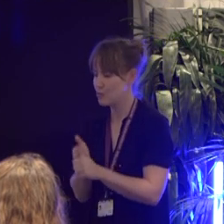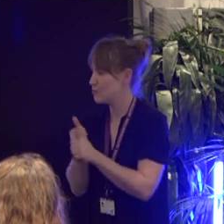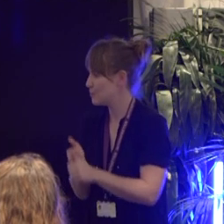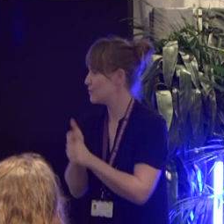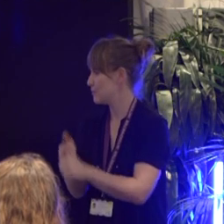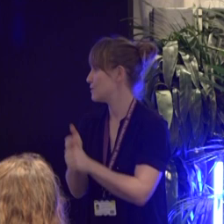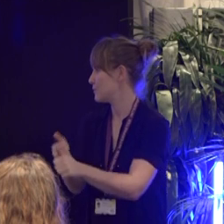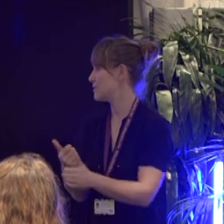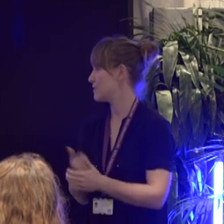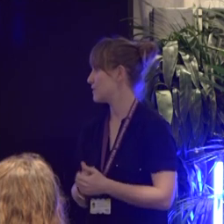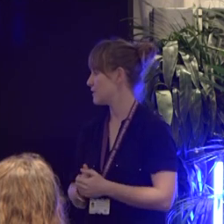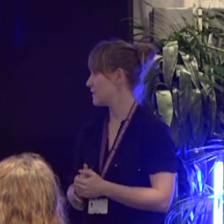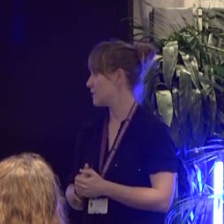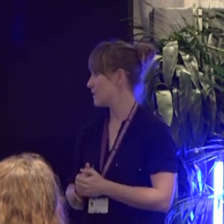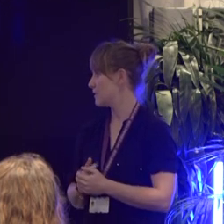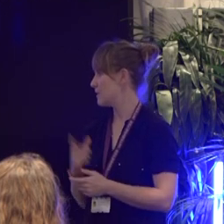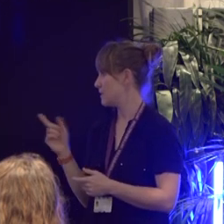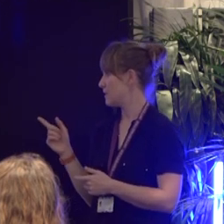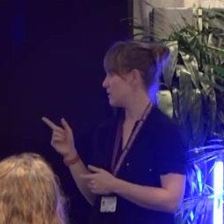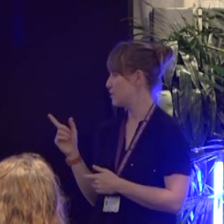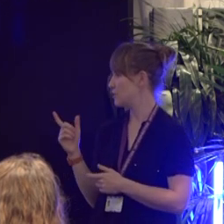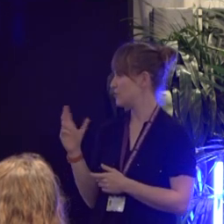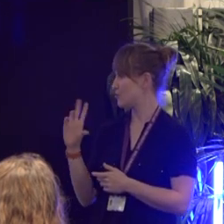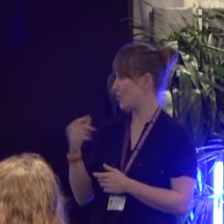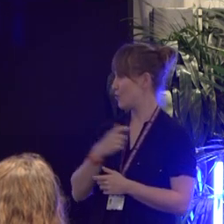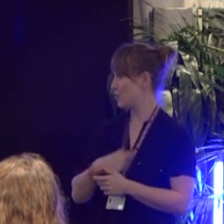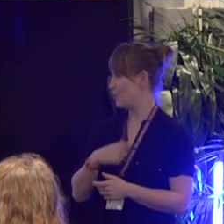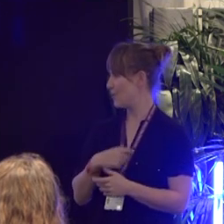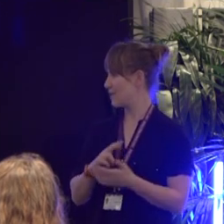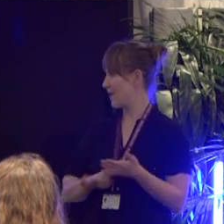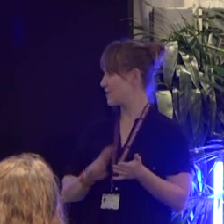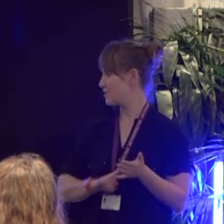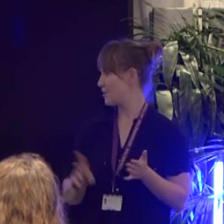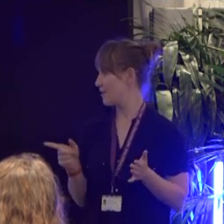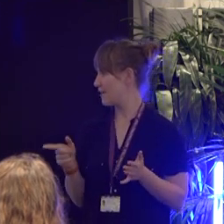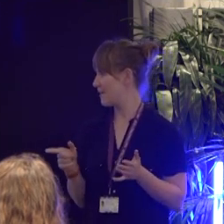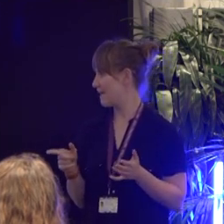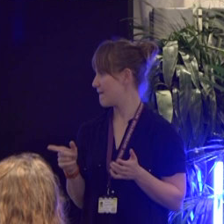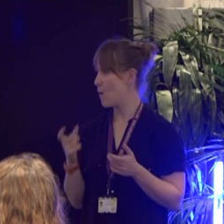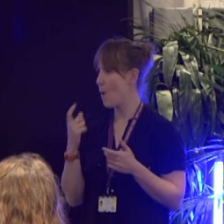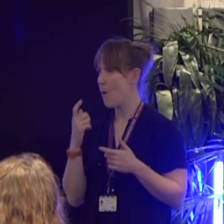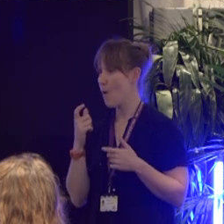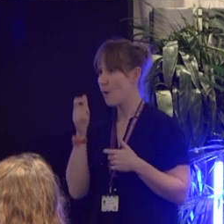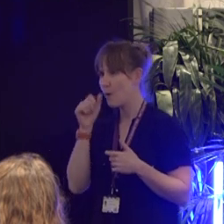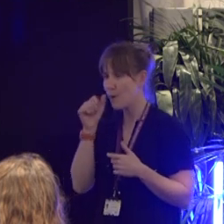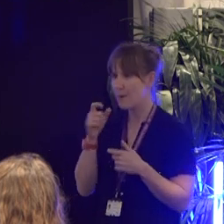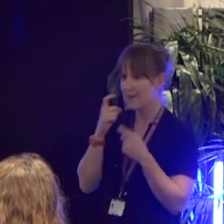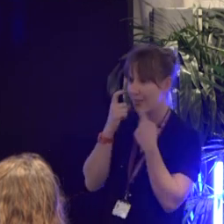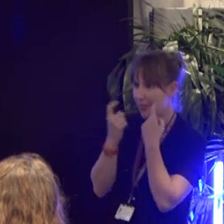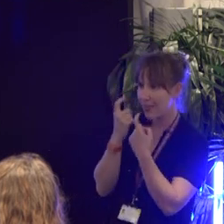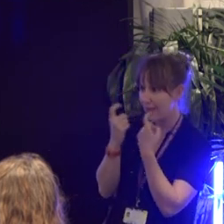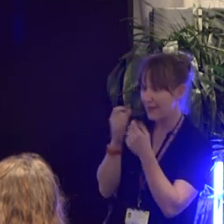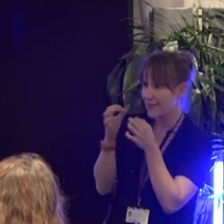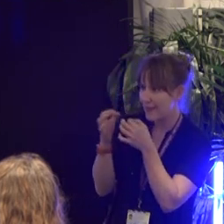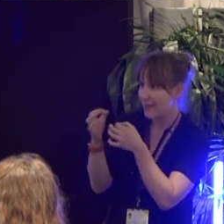Some deep stuff, maybe. Is it not human nature, though, the way that you said it, and always looking forward to the next thing and the next thing, and I've